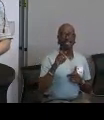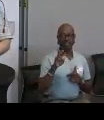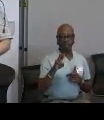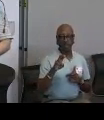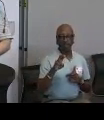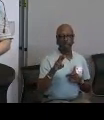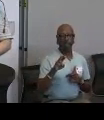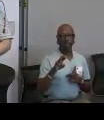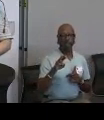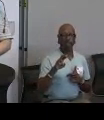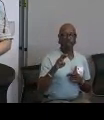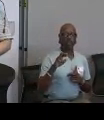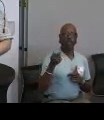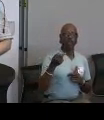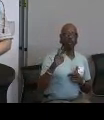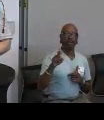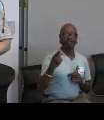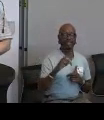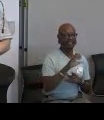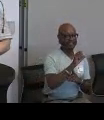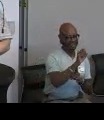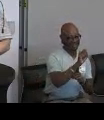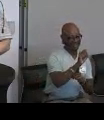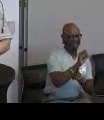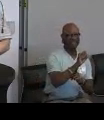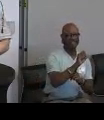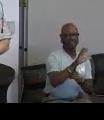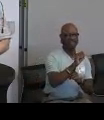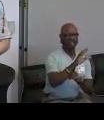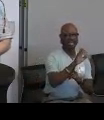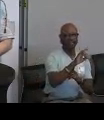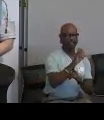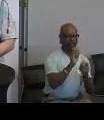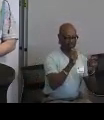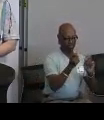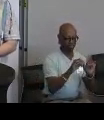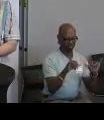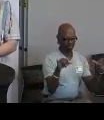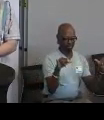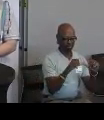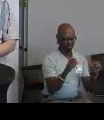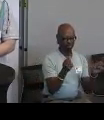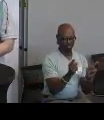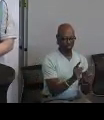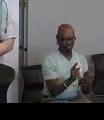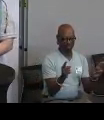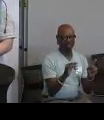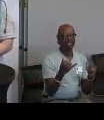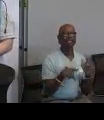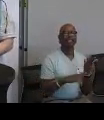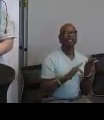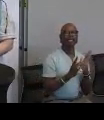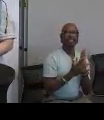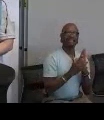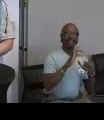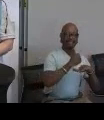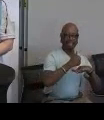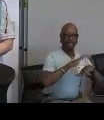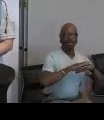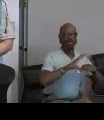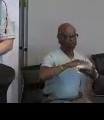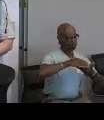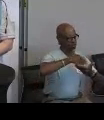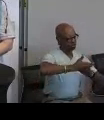vector graphics is just have access to a text editing program. So Notepad++ over on Windows, or TextEdit on the Mac, or anything that you're